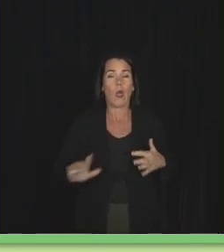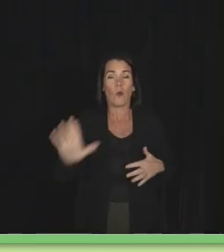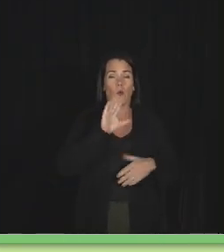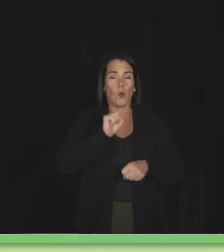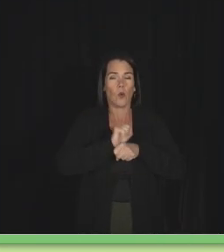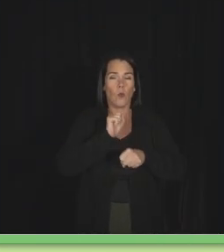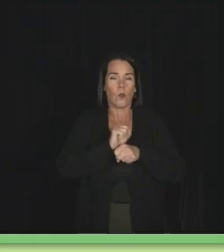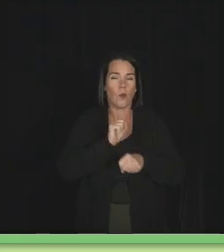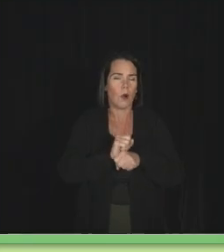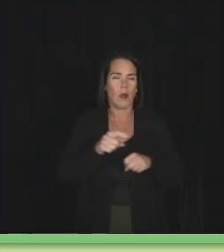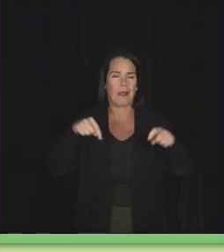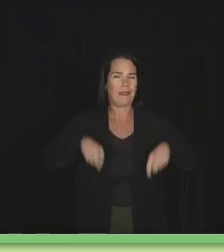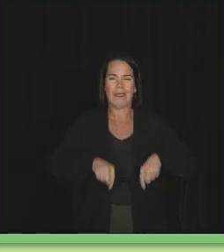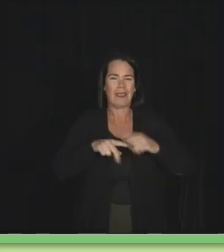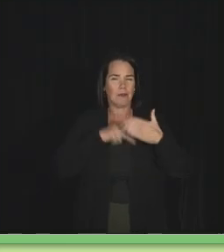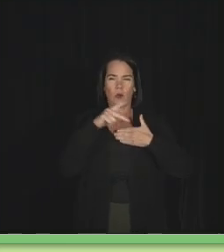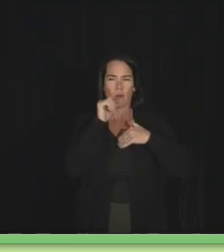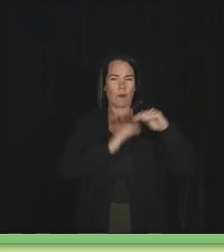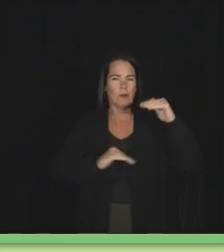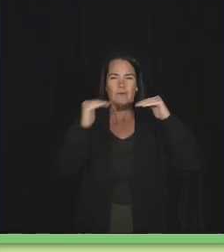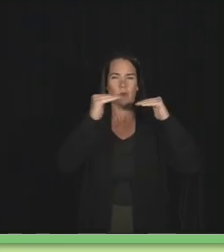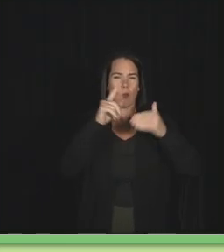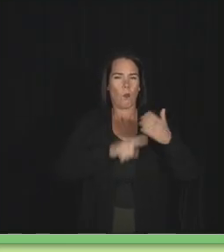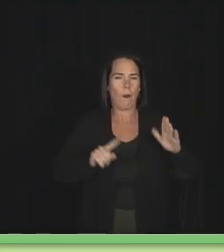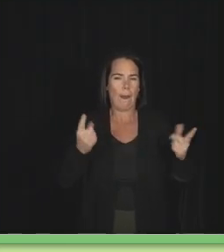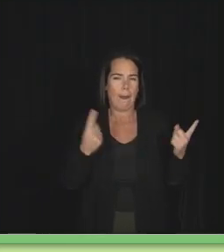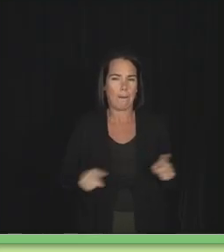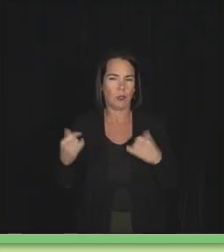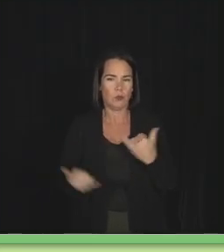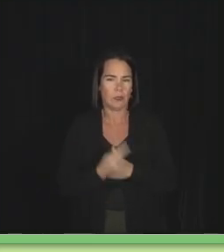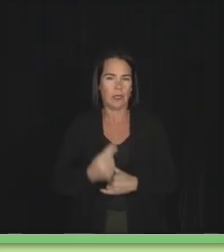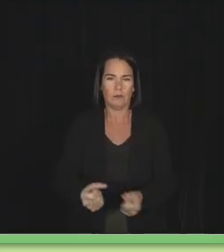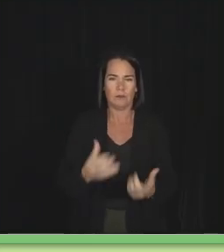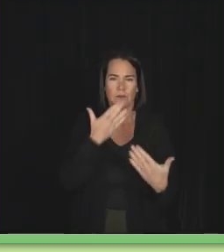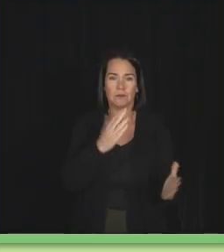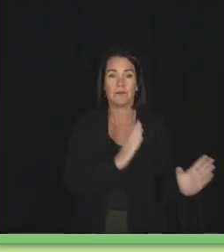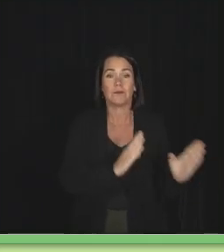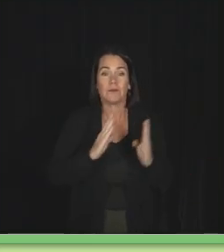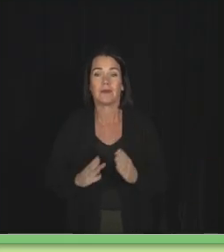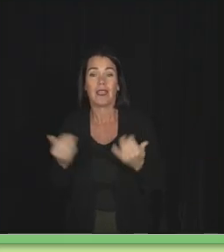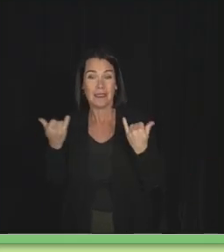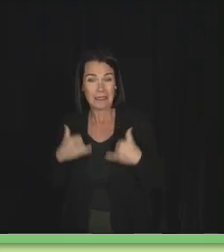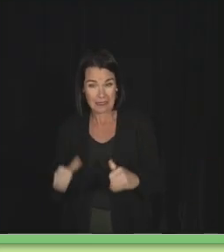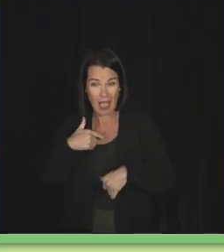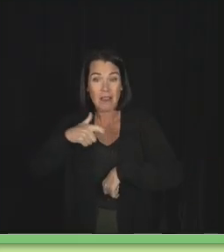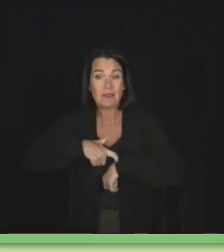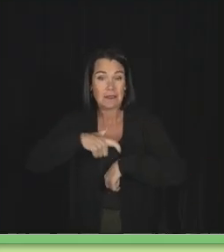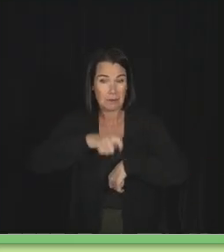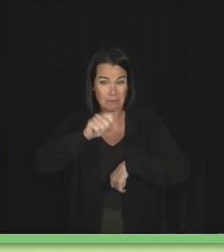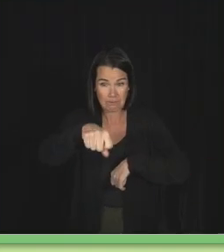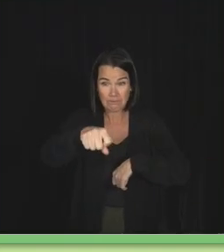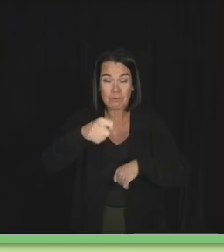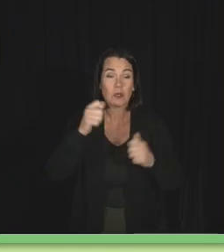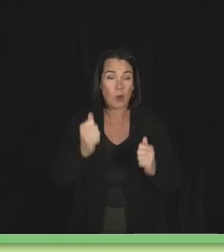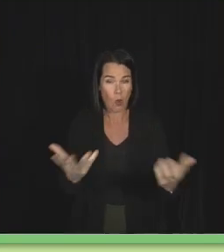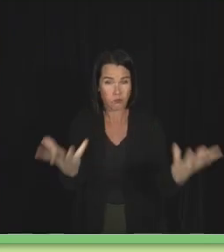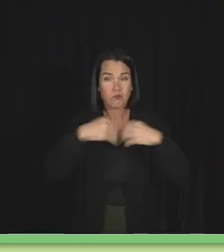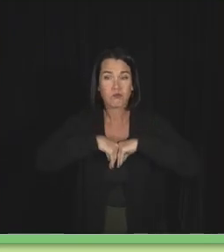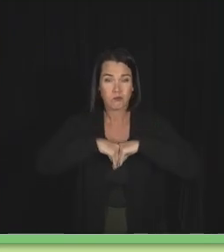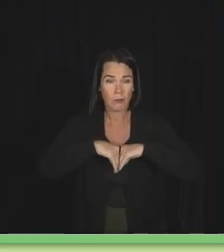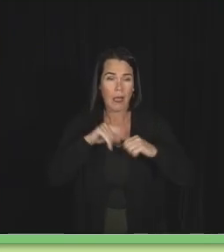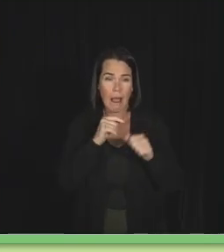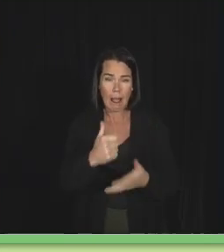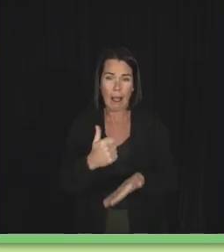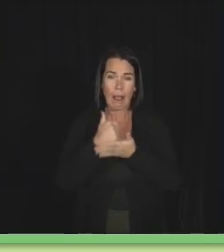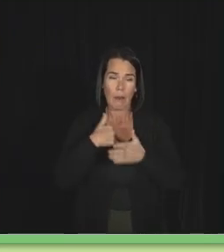you contributing and involved in this program. And there's still time for everyone to get involved and help